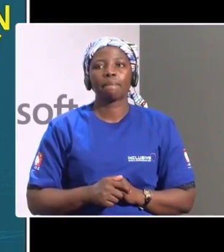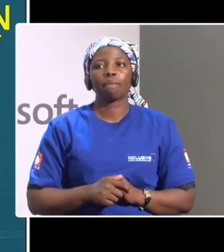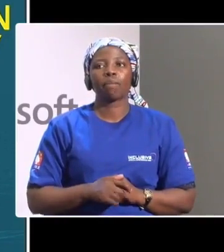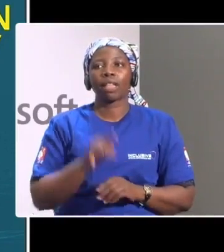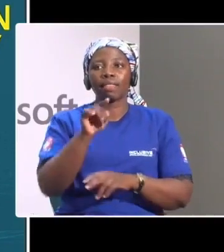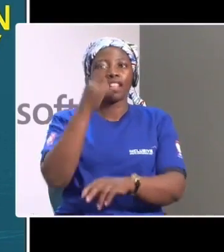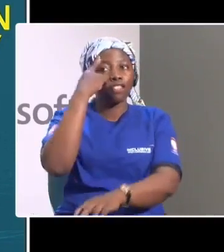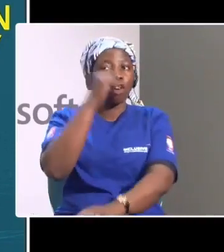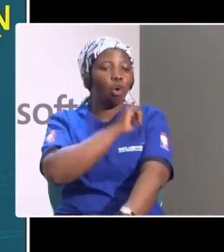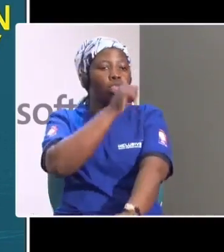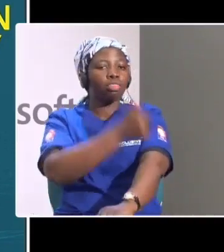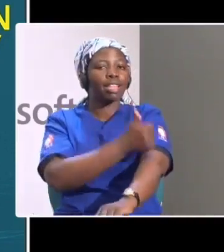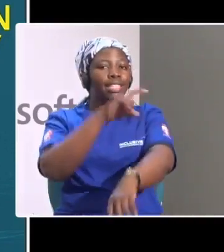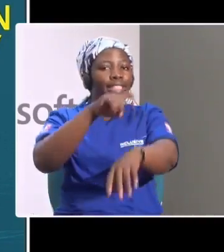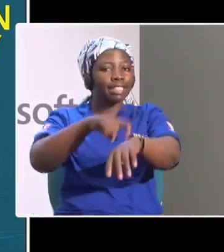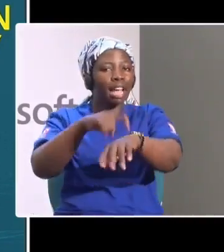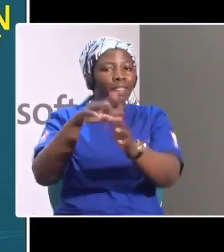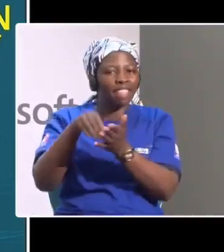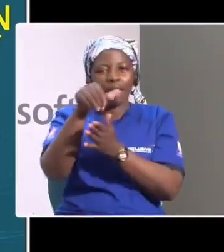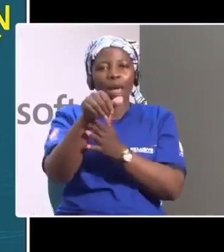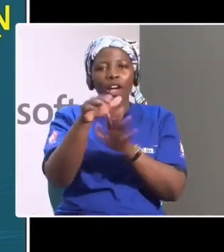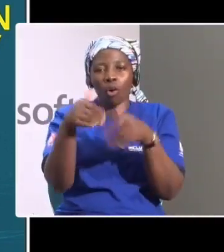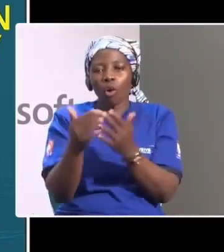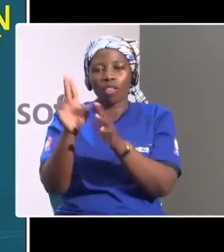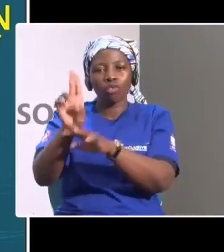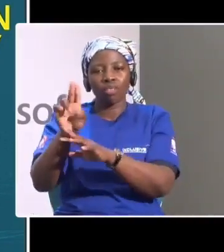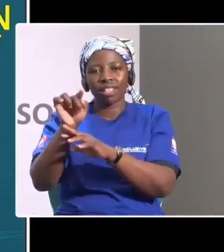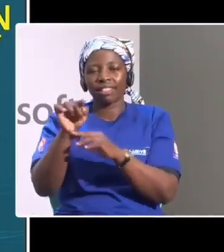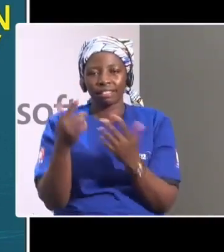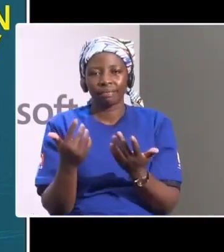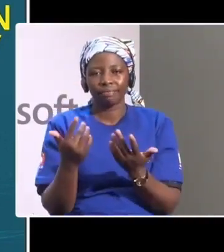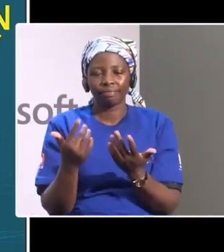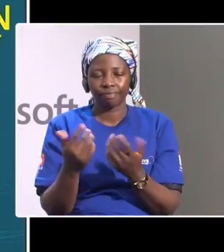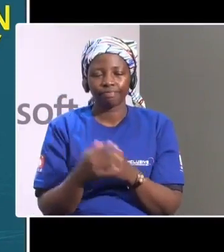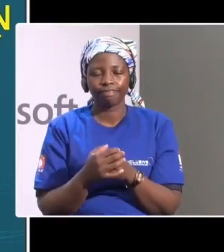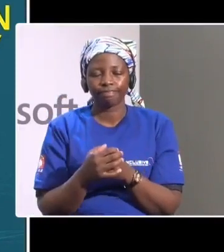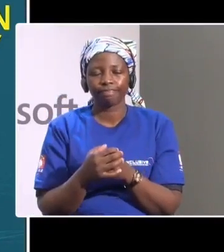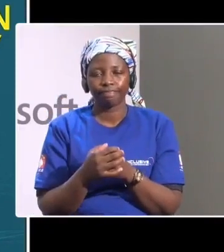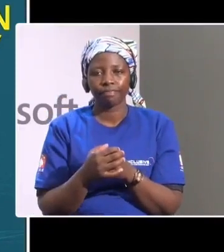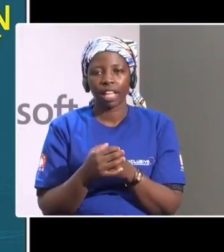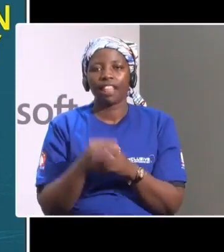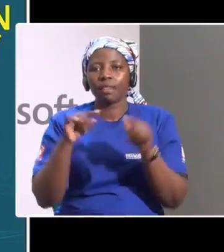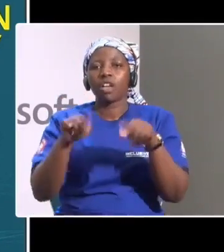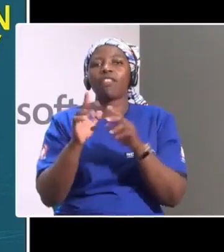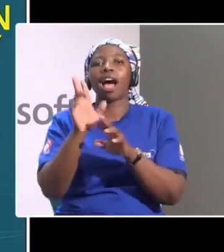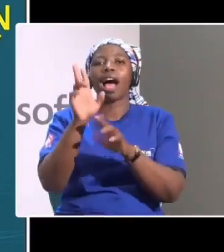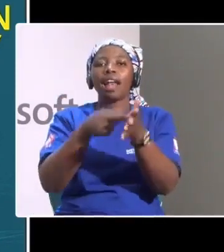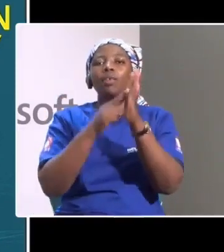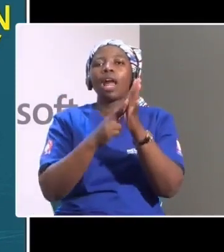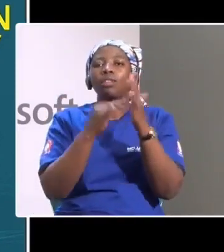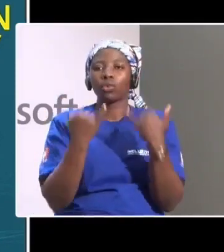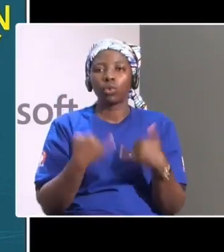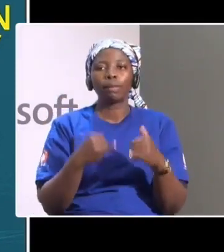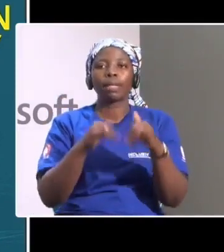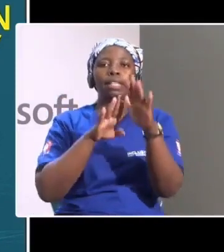authorities to, when they buy or they use EU funds, to they are required to implement